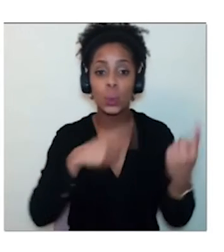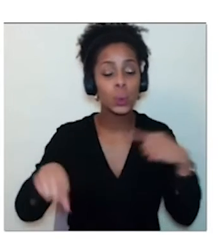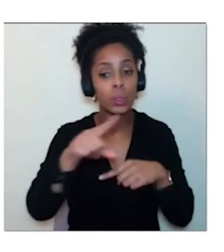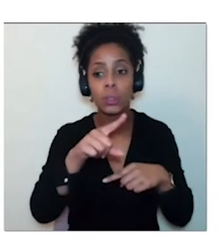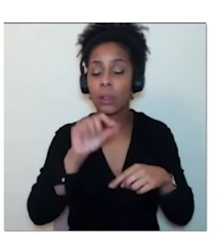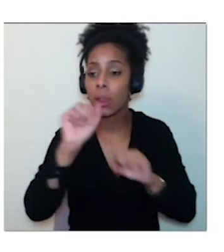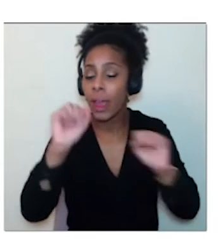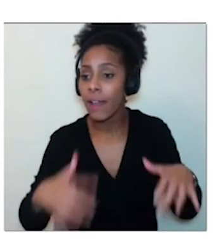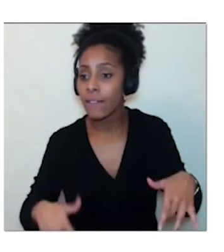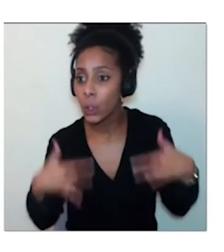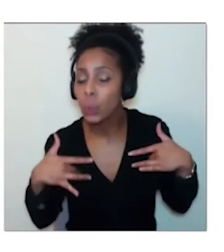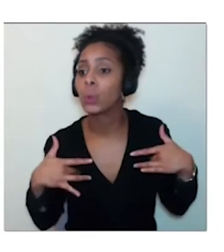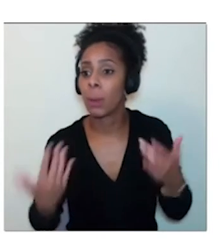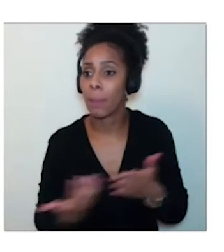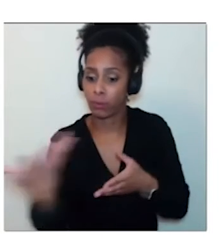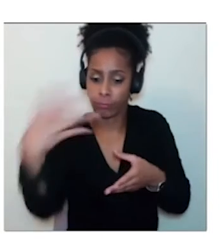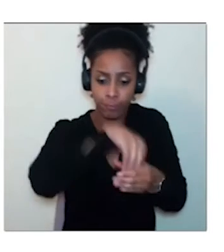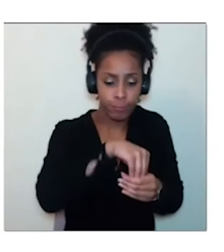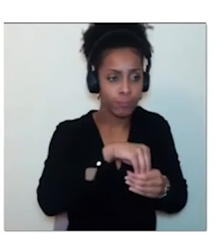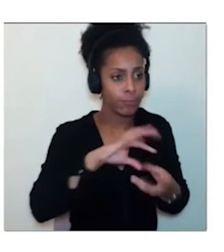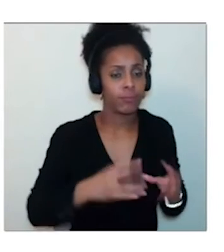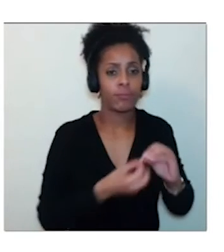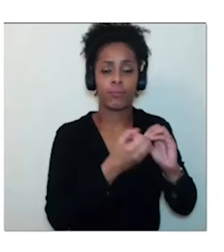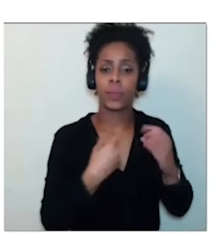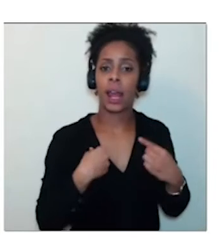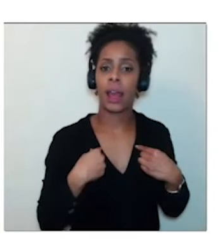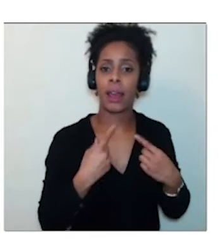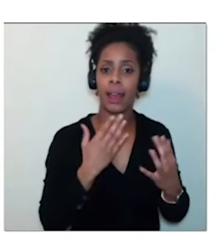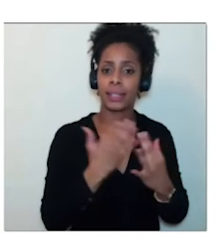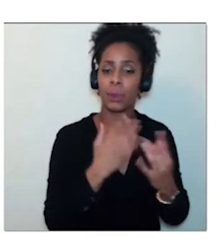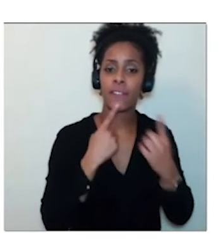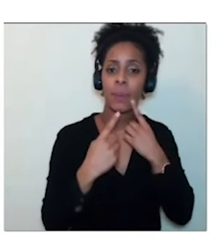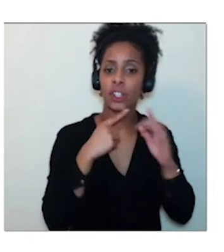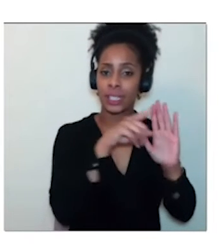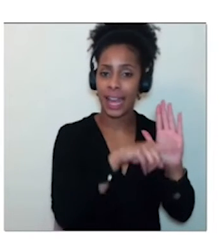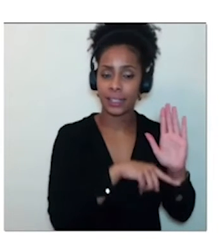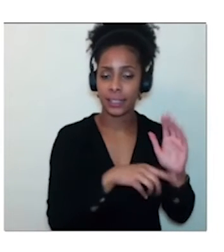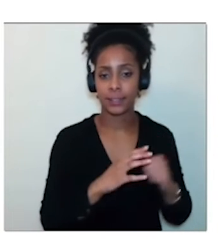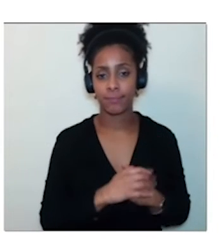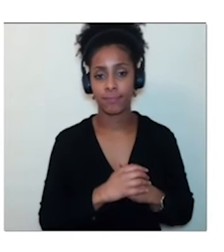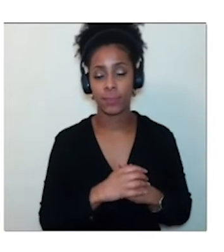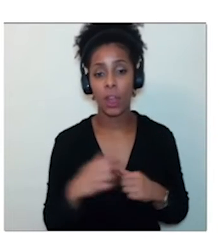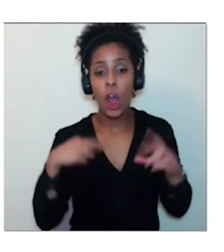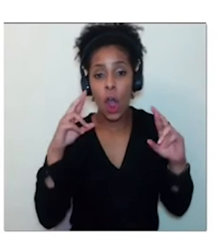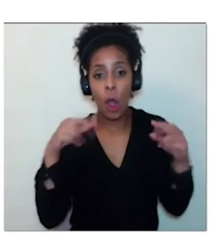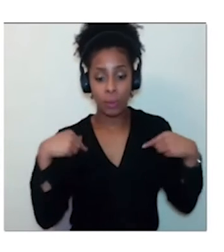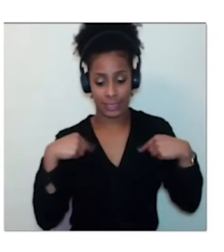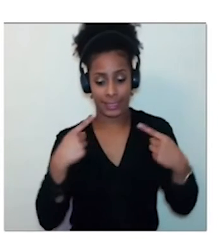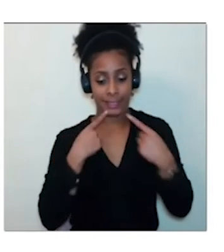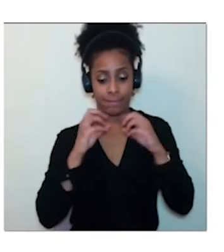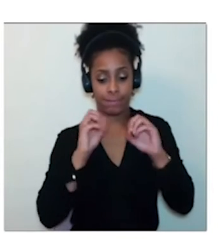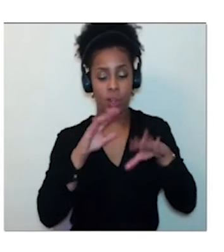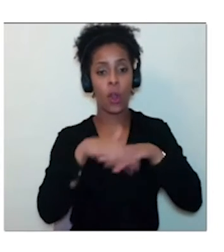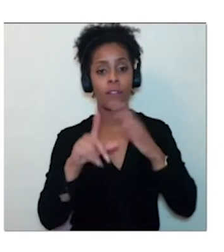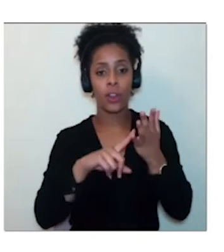information standards. We hope that you found this introduction to UKAAF useful and that you'll enjoy